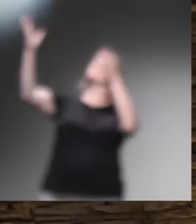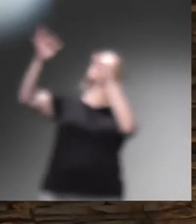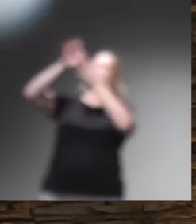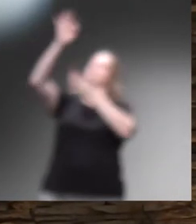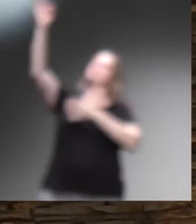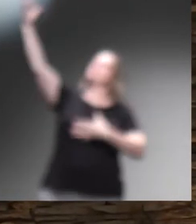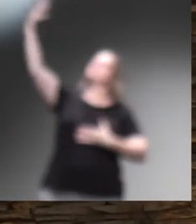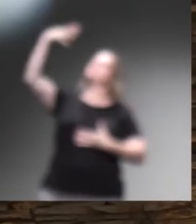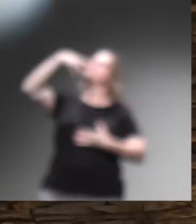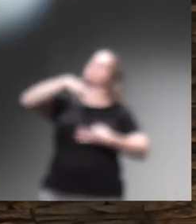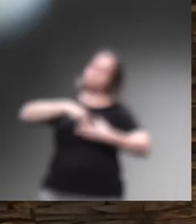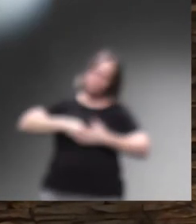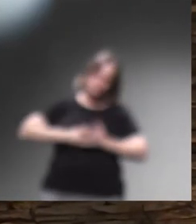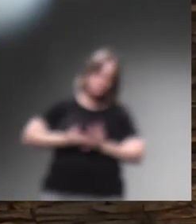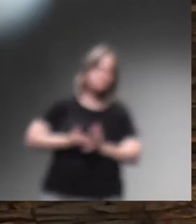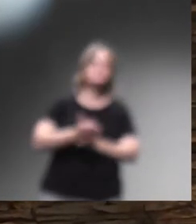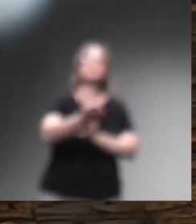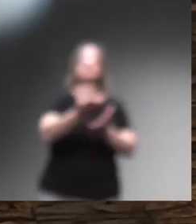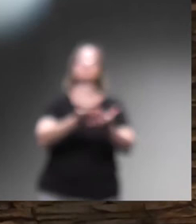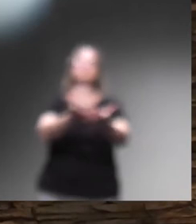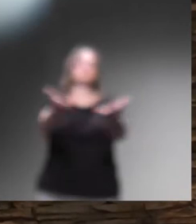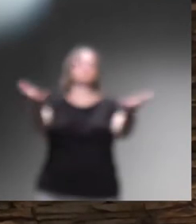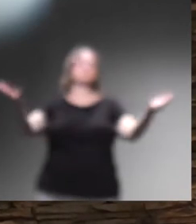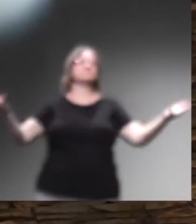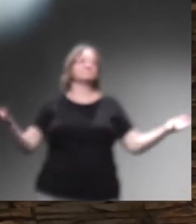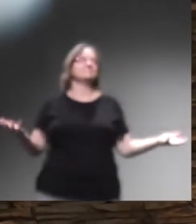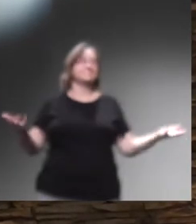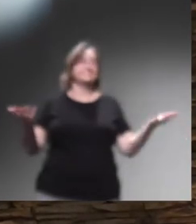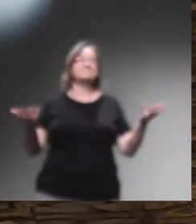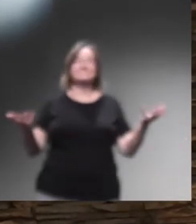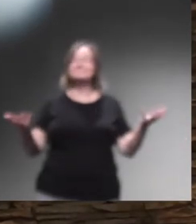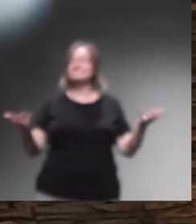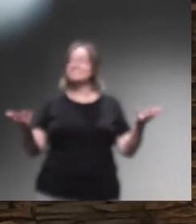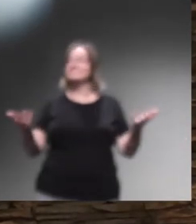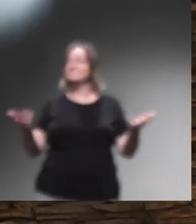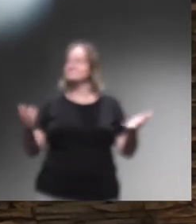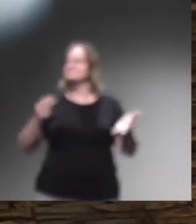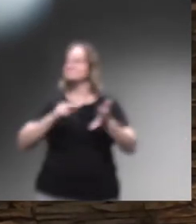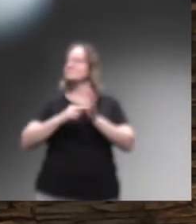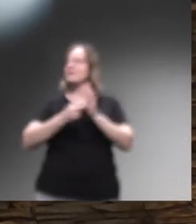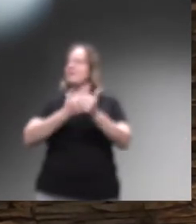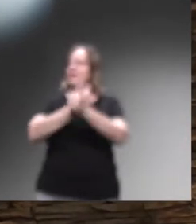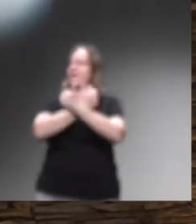love is that harmonizing result.